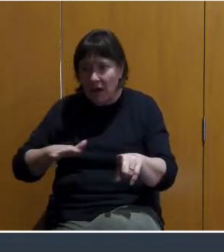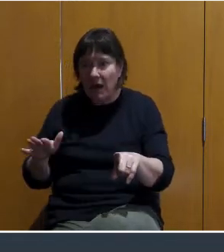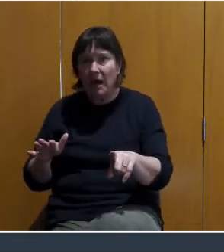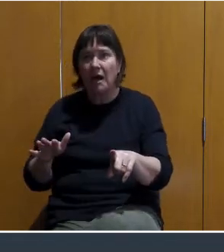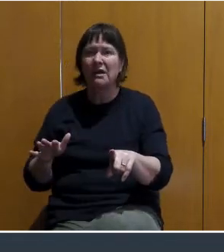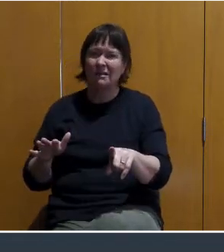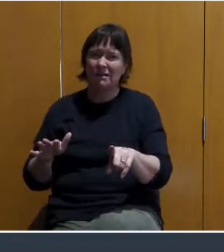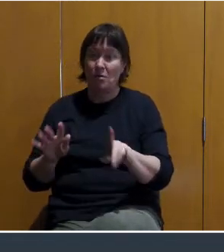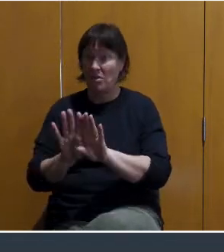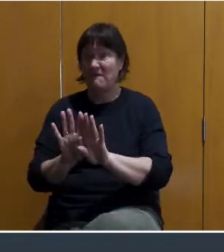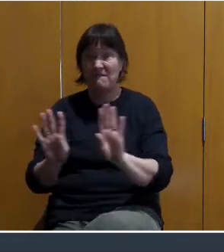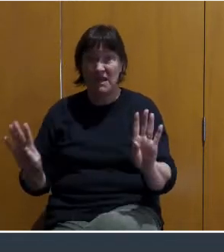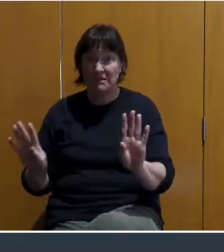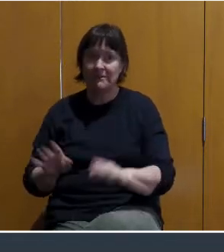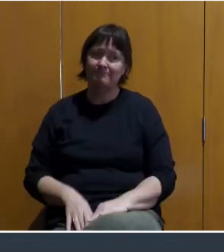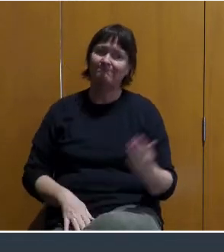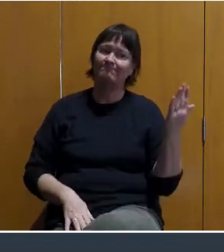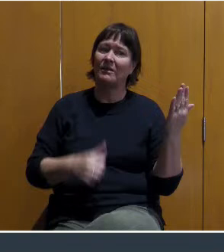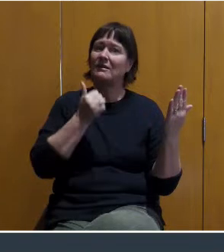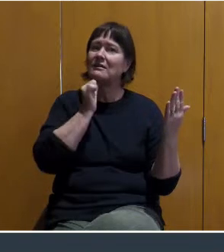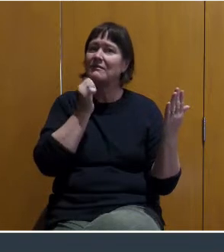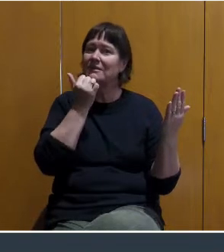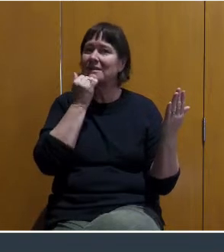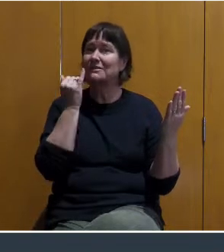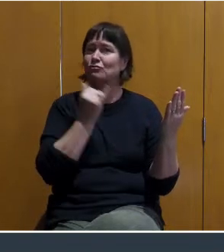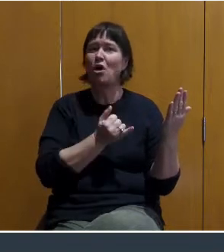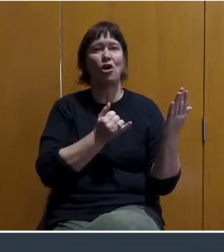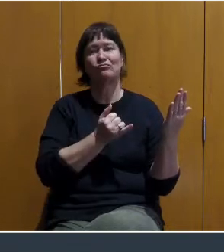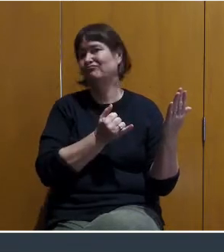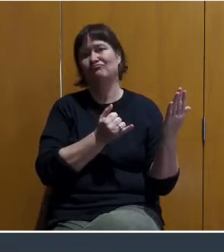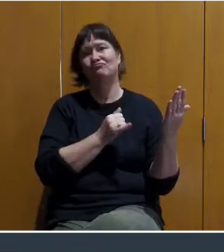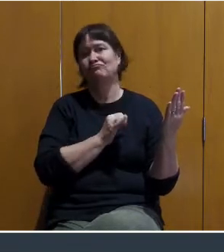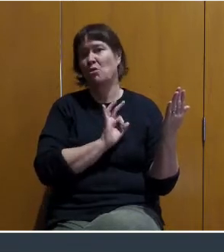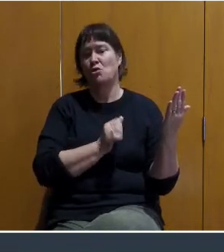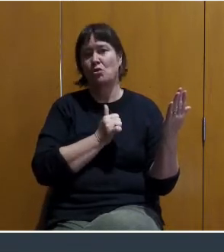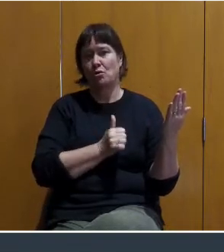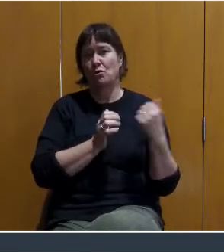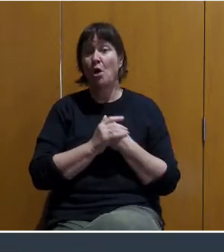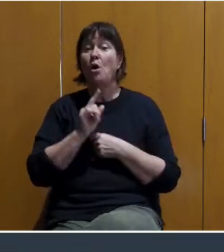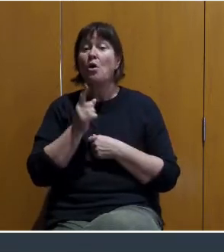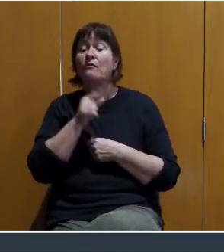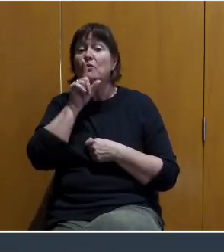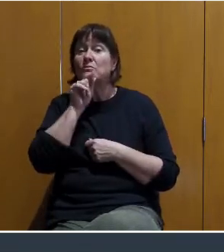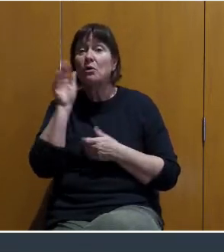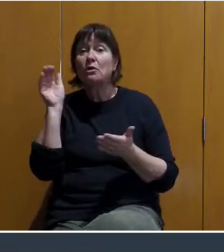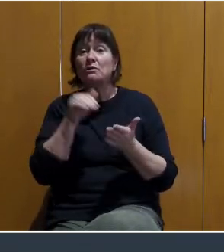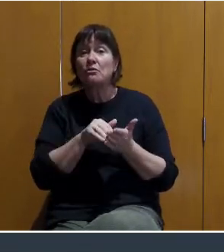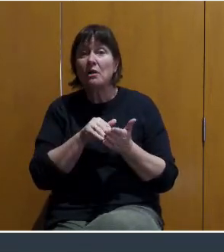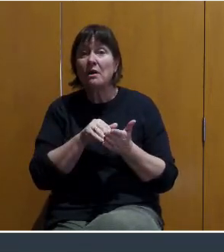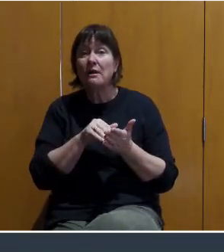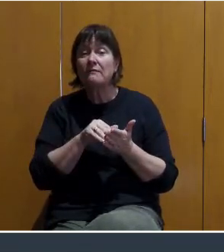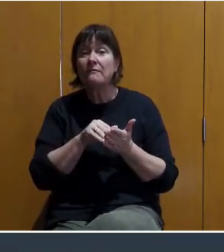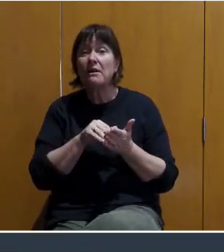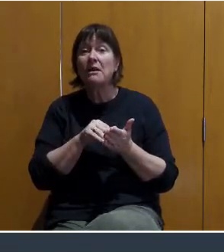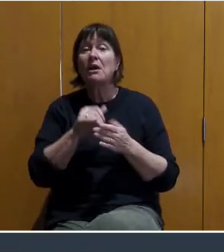great shame if those dates weren't correct. The first banded dotterels have arrived in